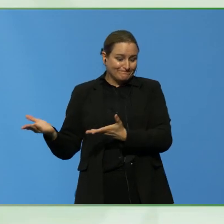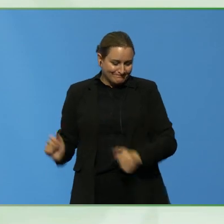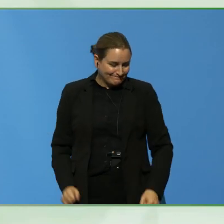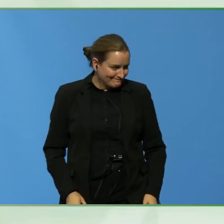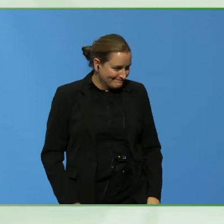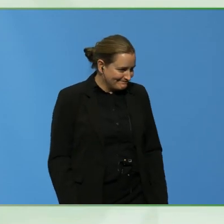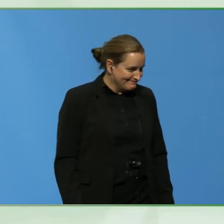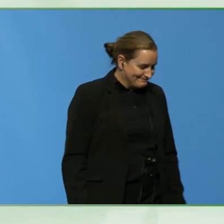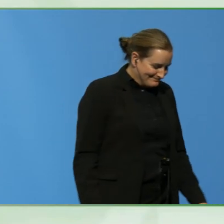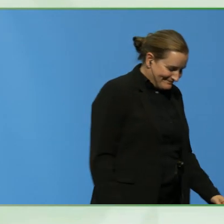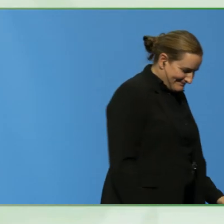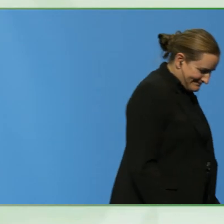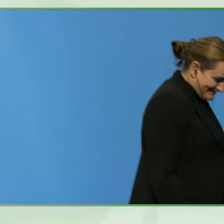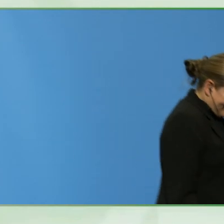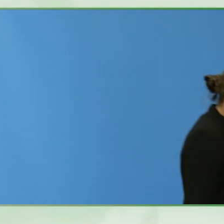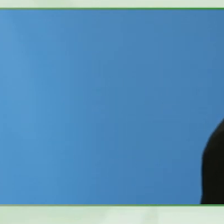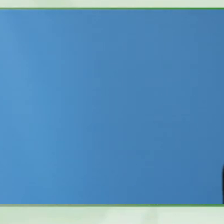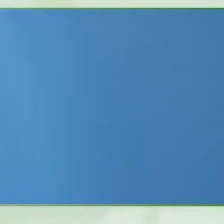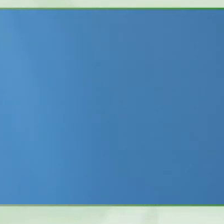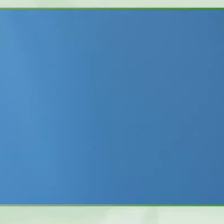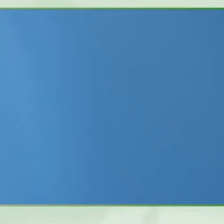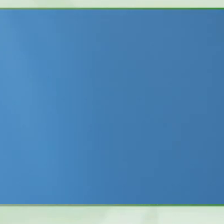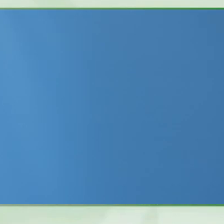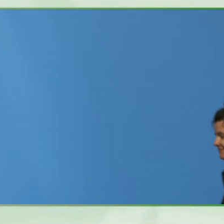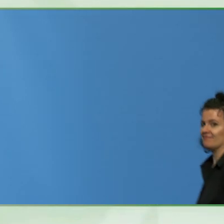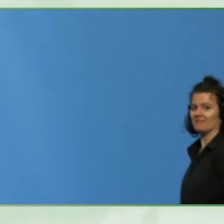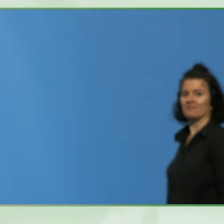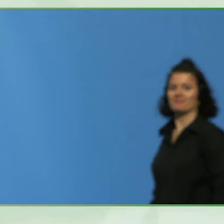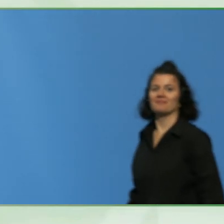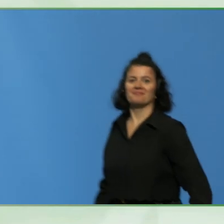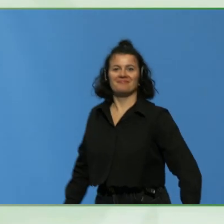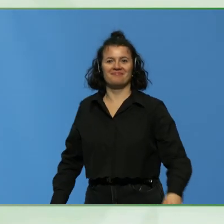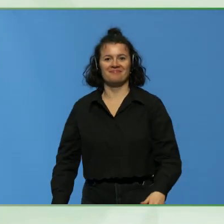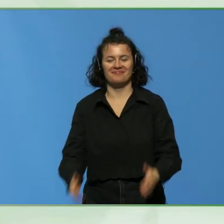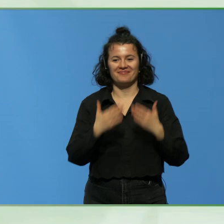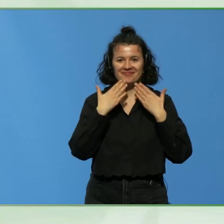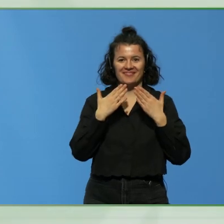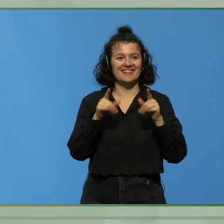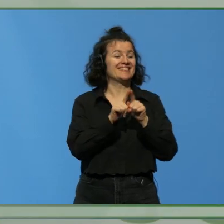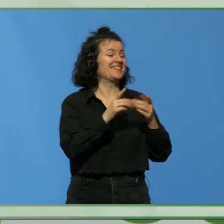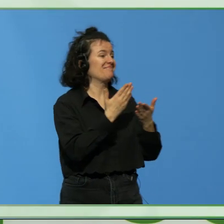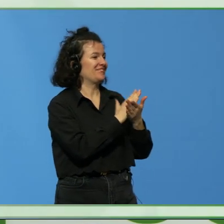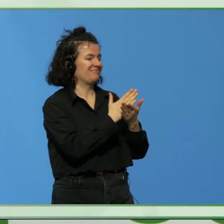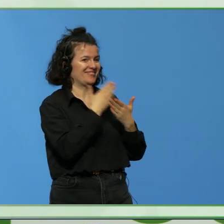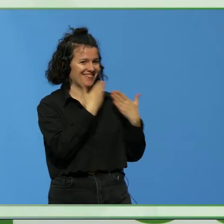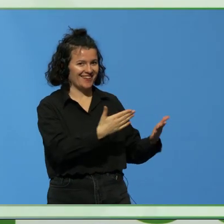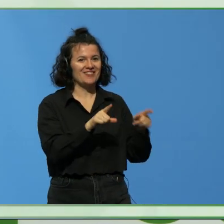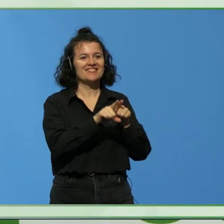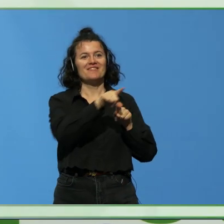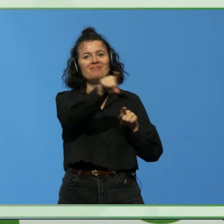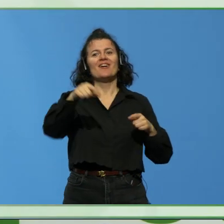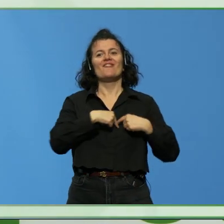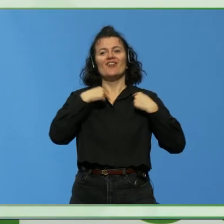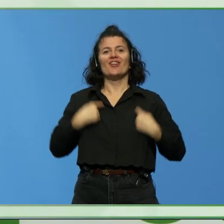Margaret. First of all, thank you to the interpreters and all the volunteers that have been helping out with